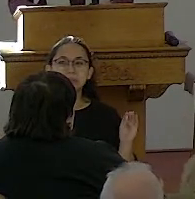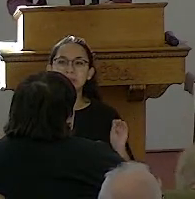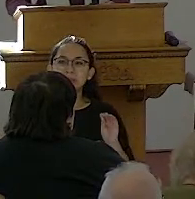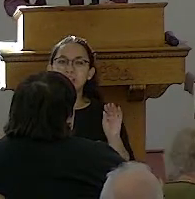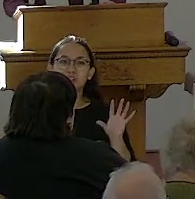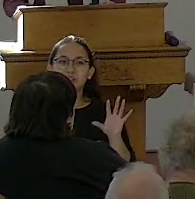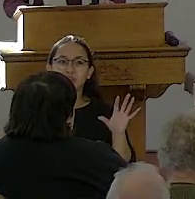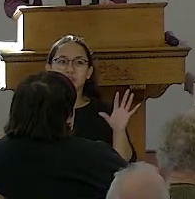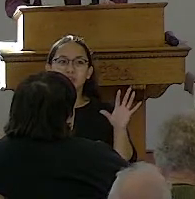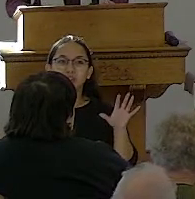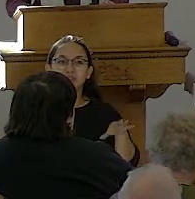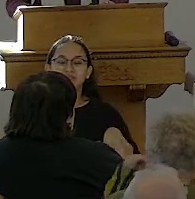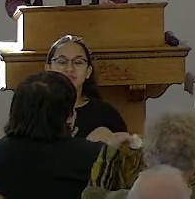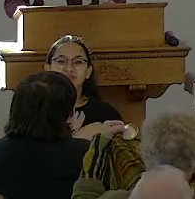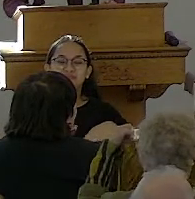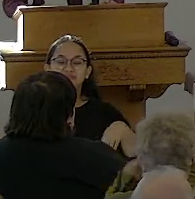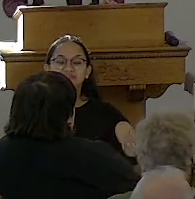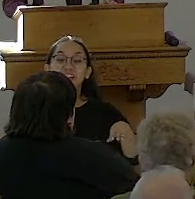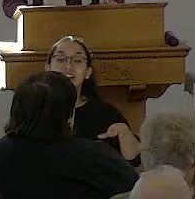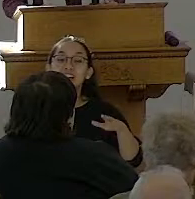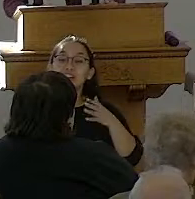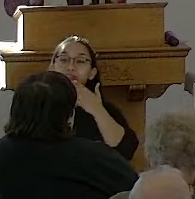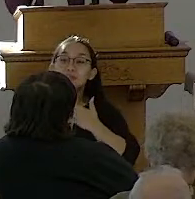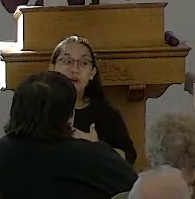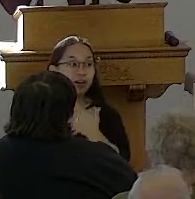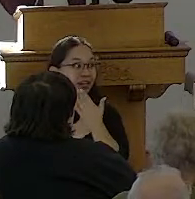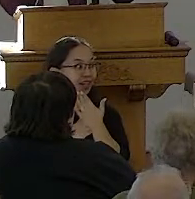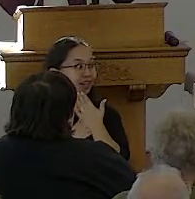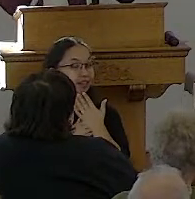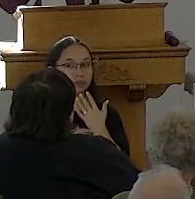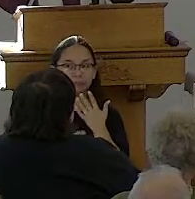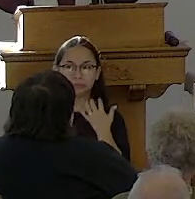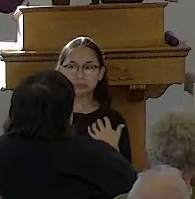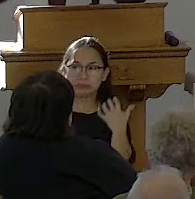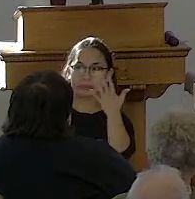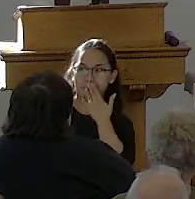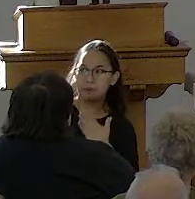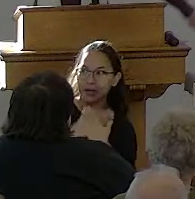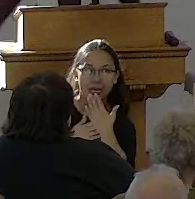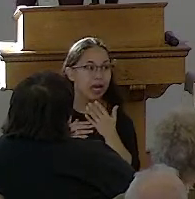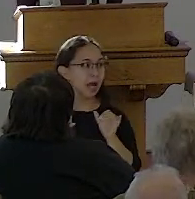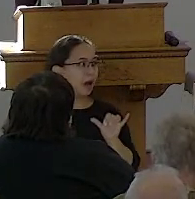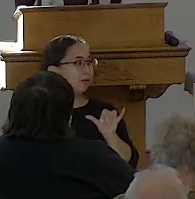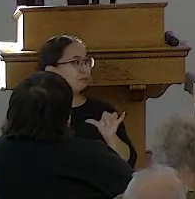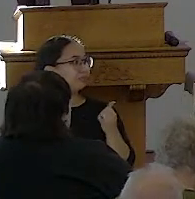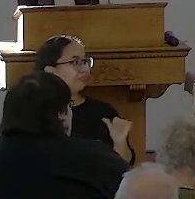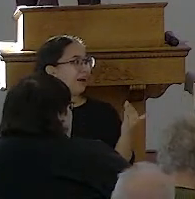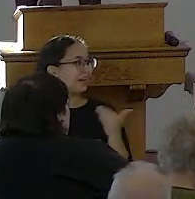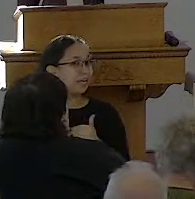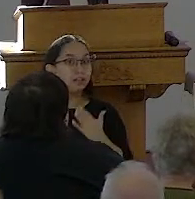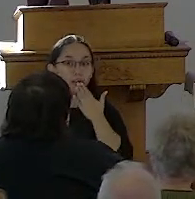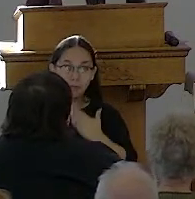Good morning. Welcome to the, good morning. Let's try that again. Good morning.